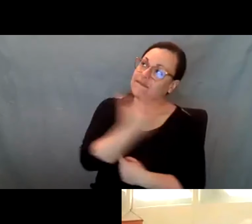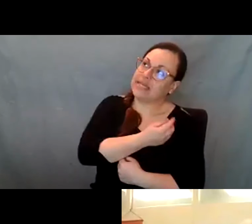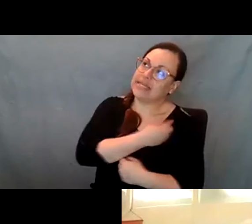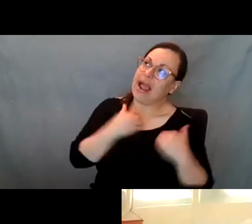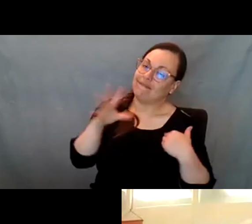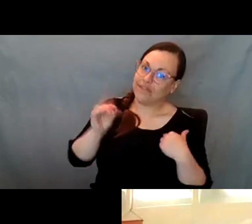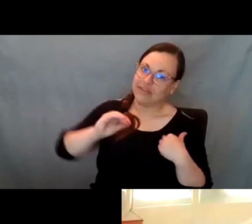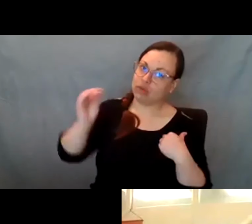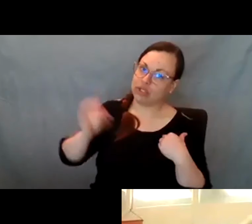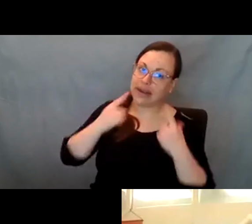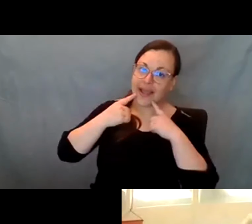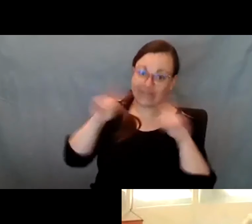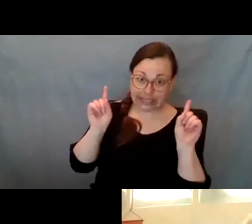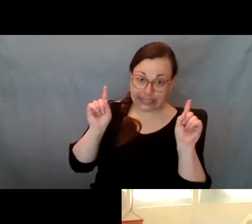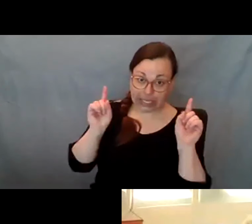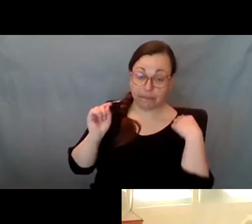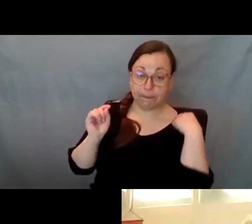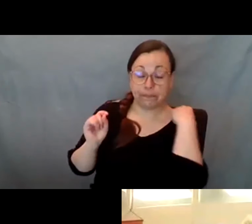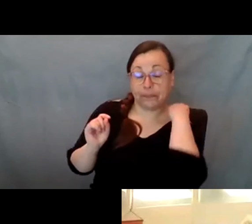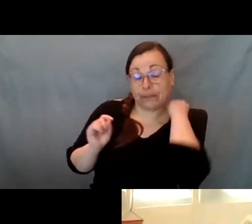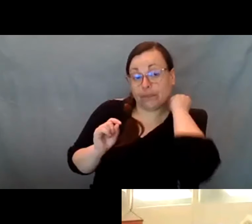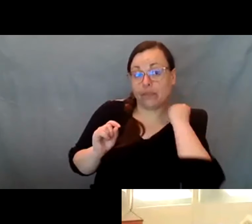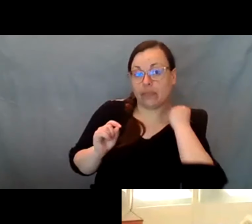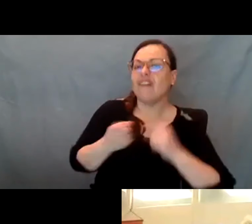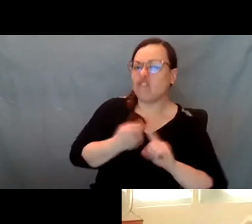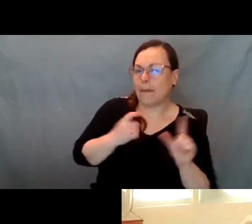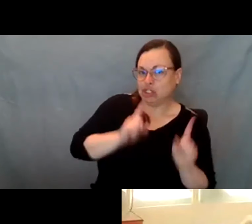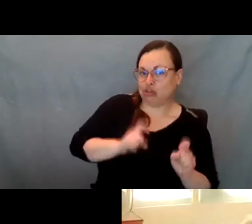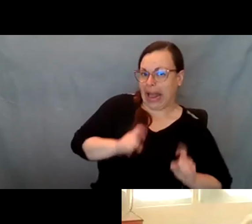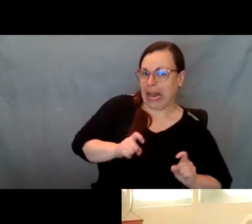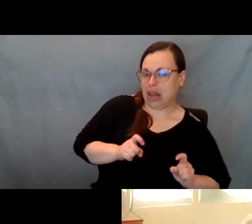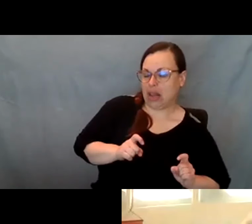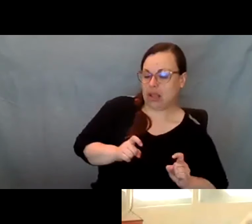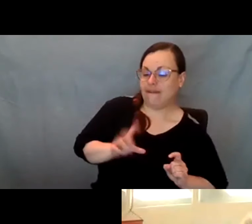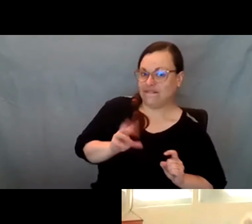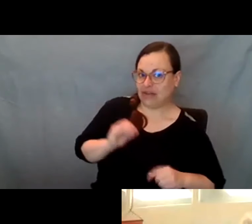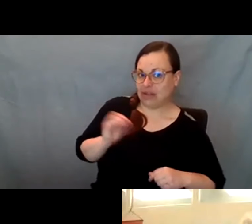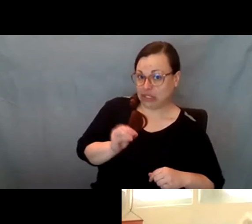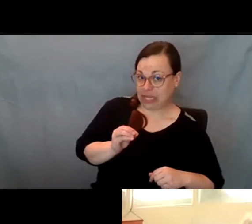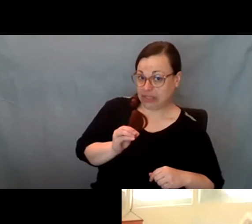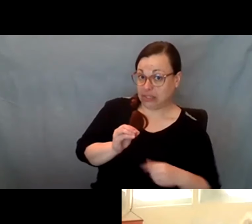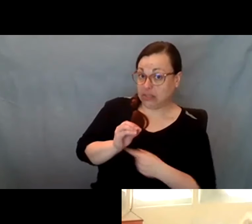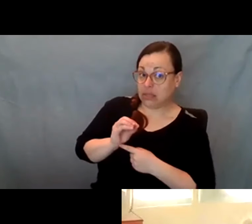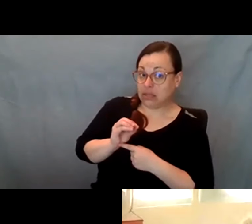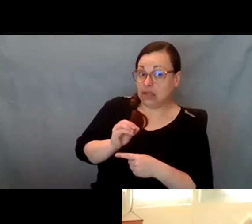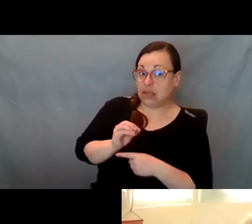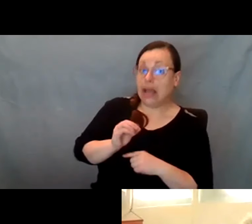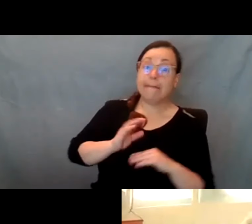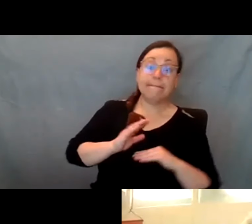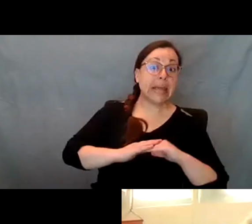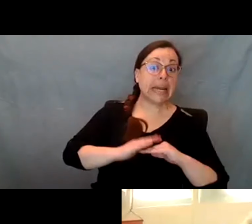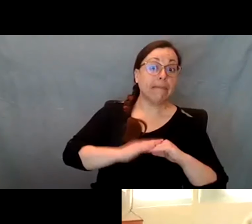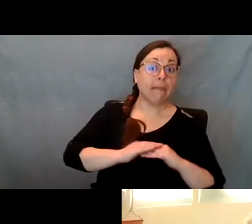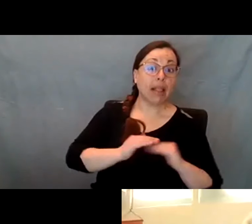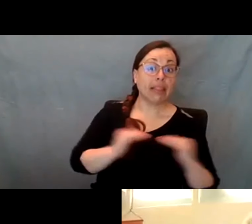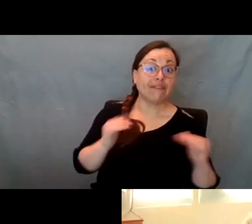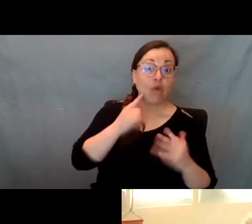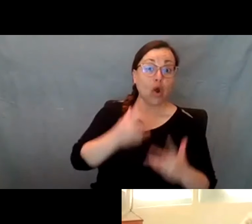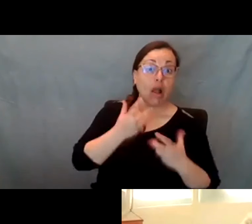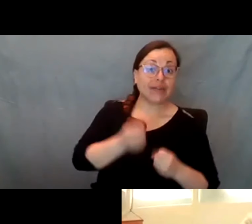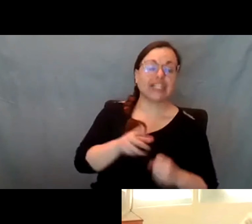efficacy estimated by the trial, and the lower bound, the minimum level of the confidence interval is